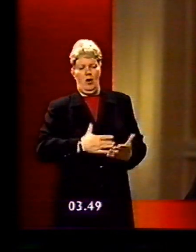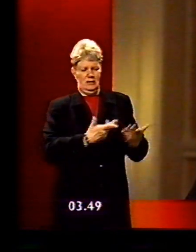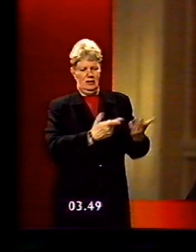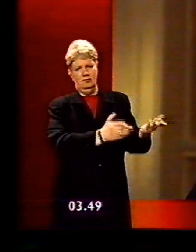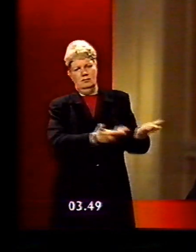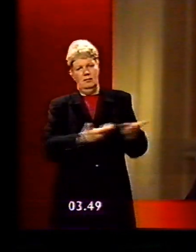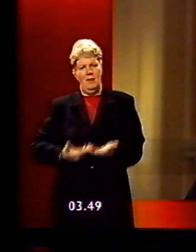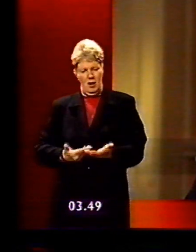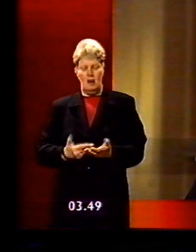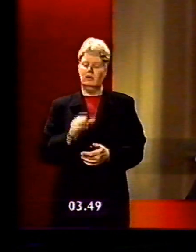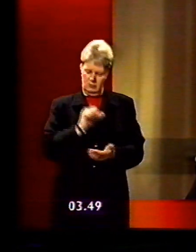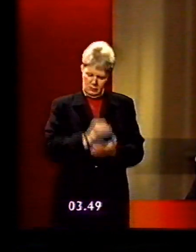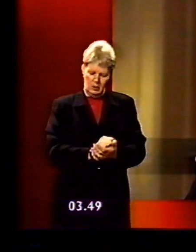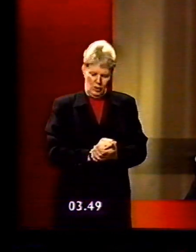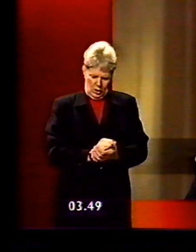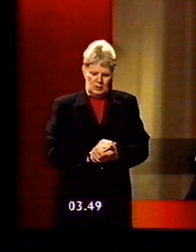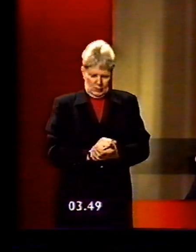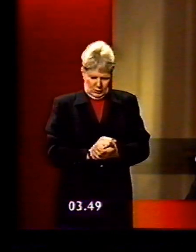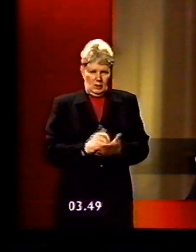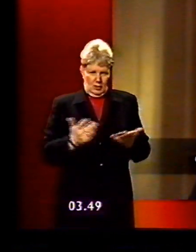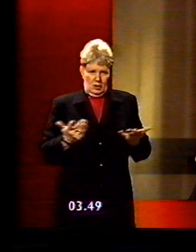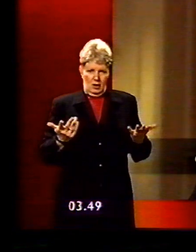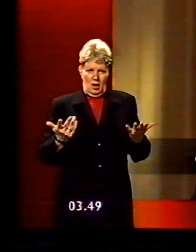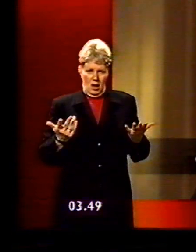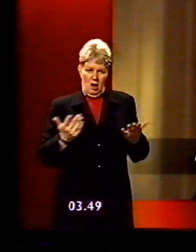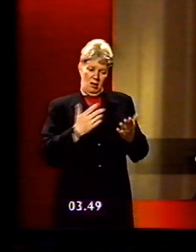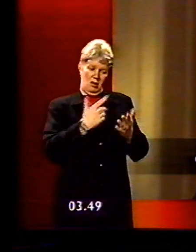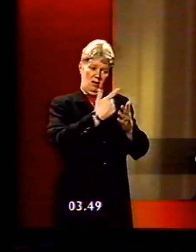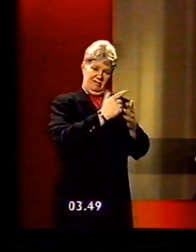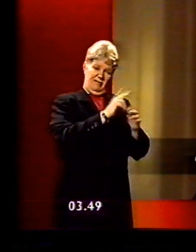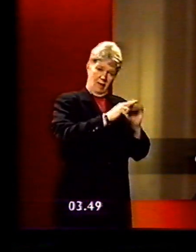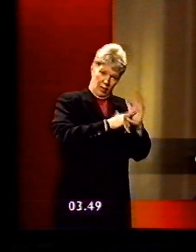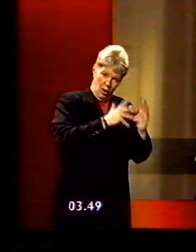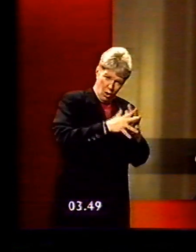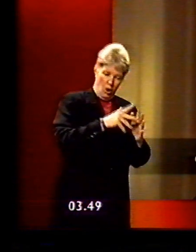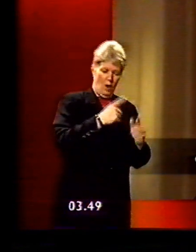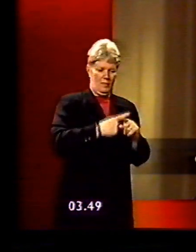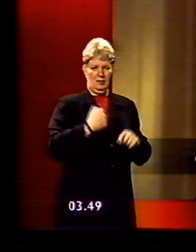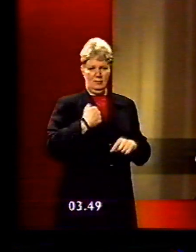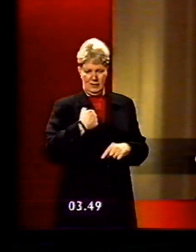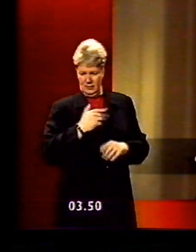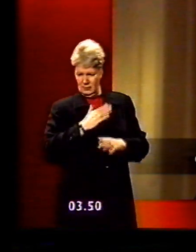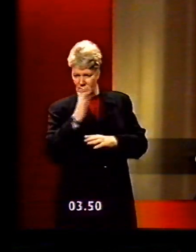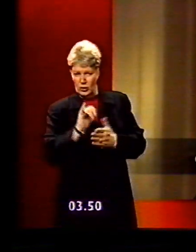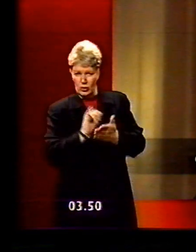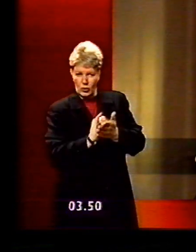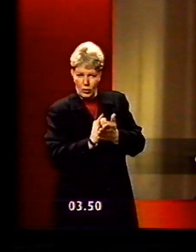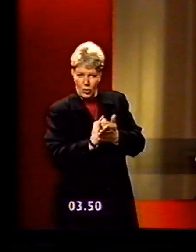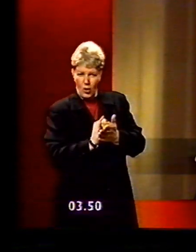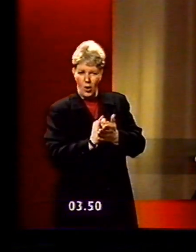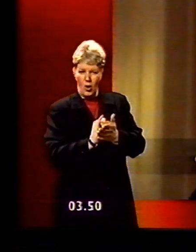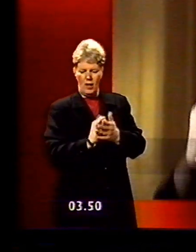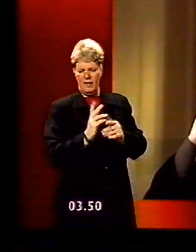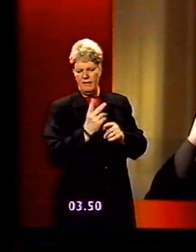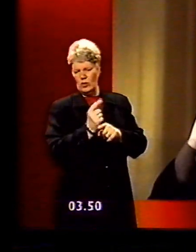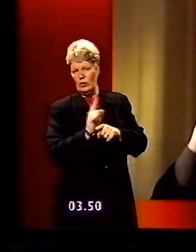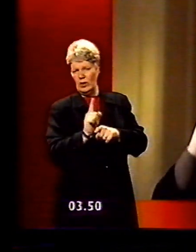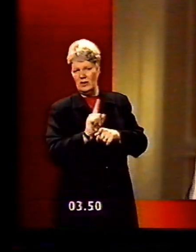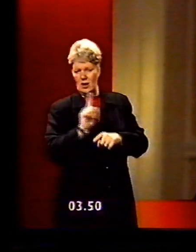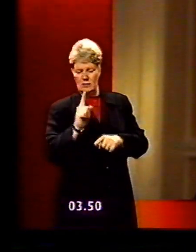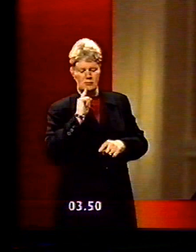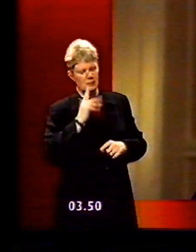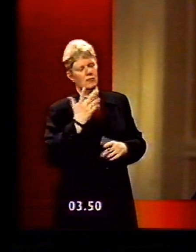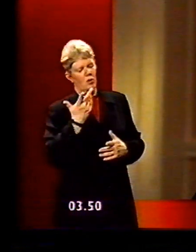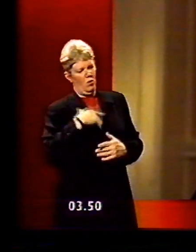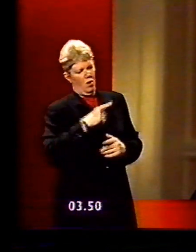many months to get the body. Ed Horman and I went back to New York, and then a few weeks later asked for the body